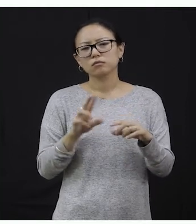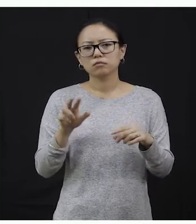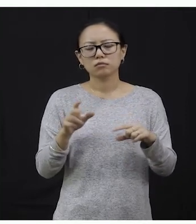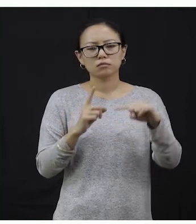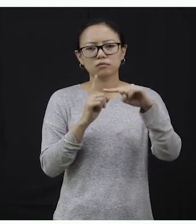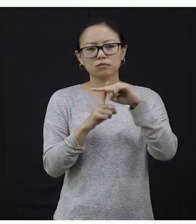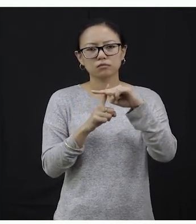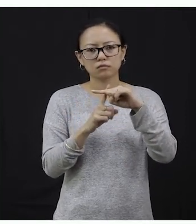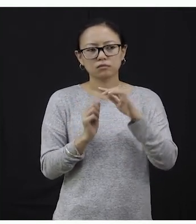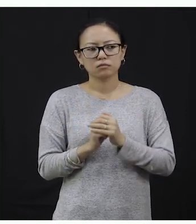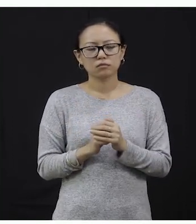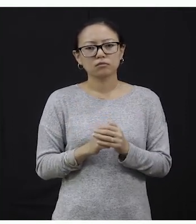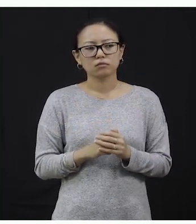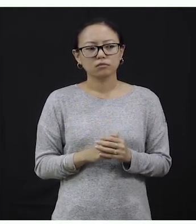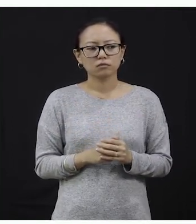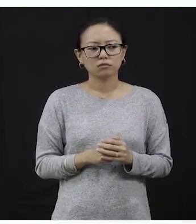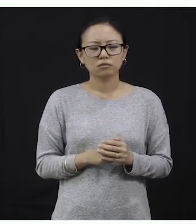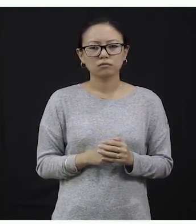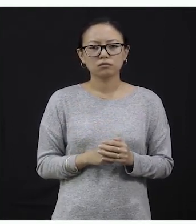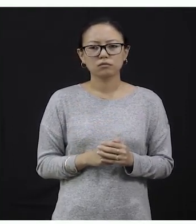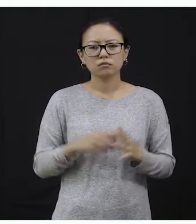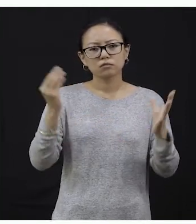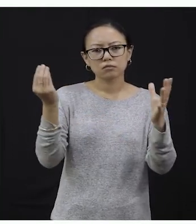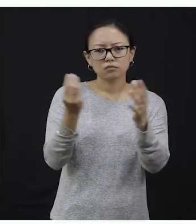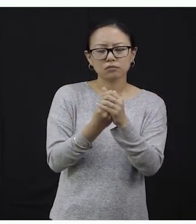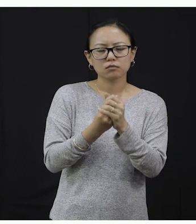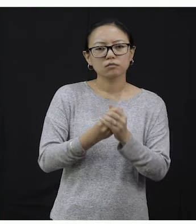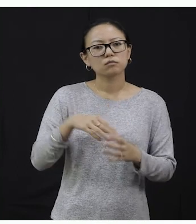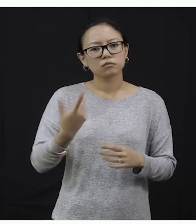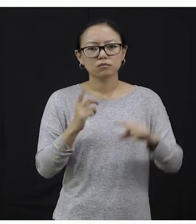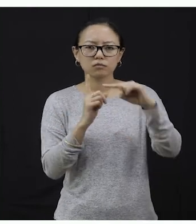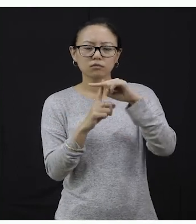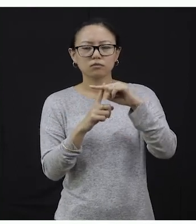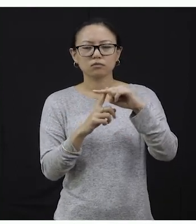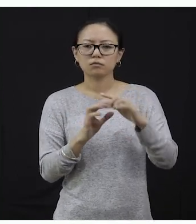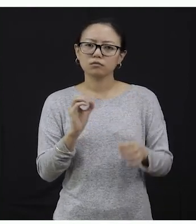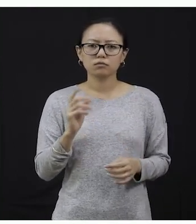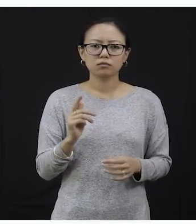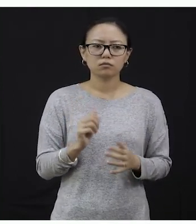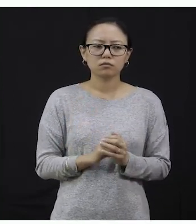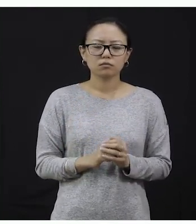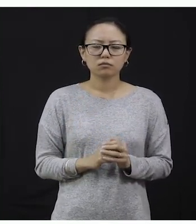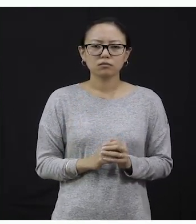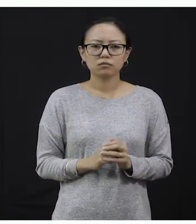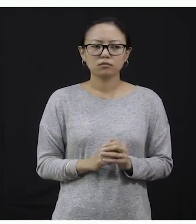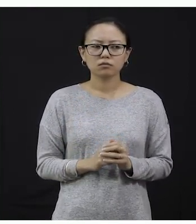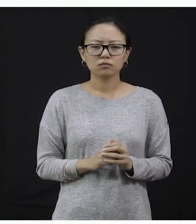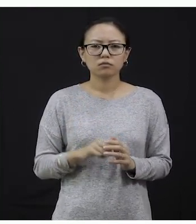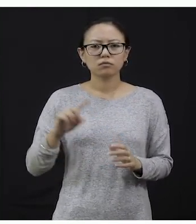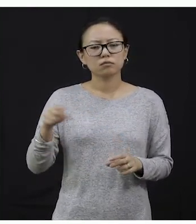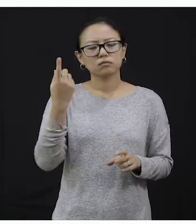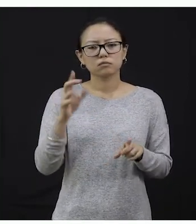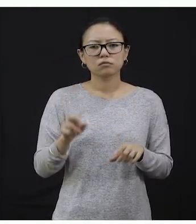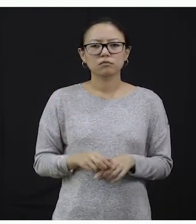sum of a place value is called expanded form. So addition of all the place value. So the first